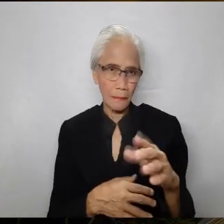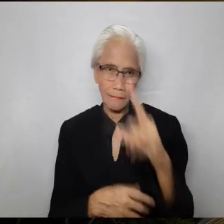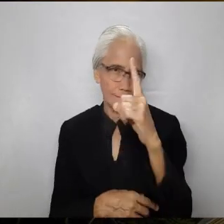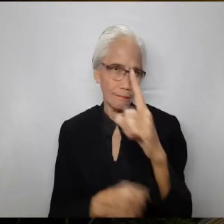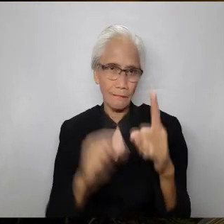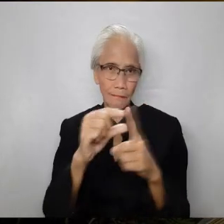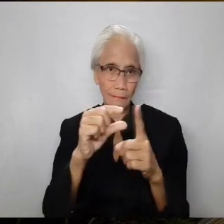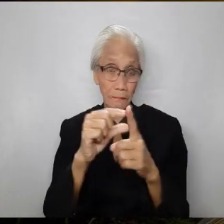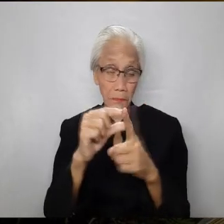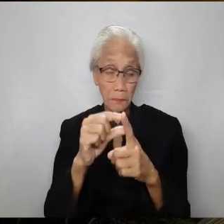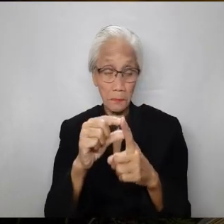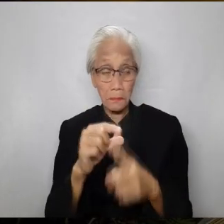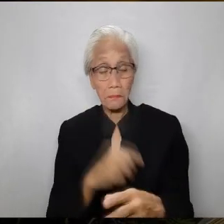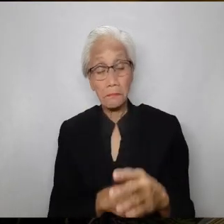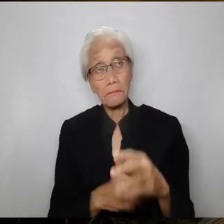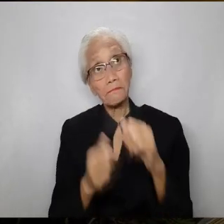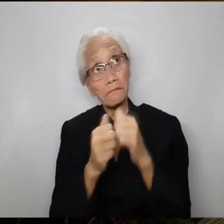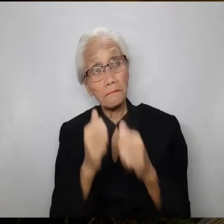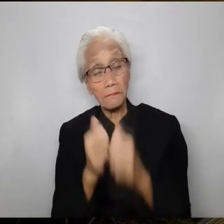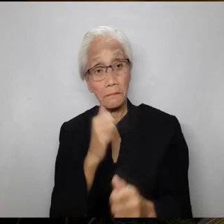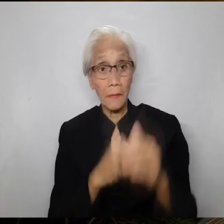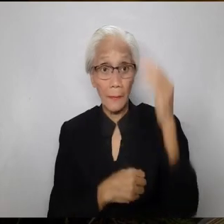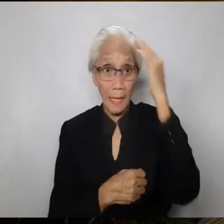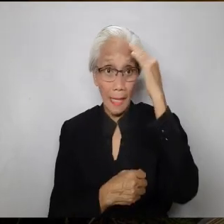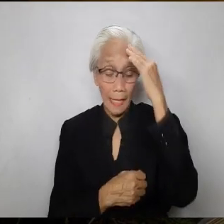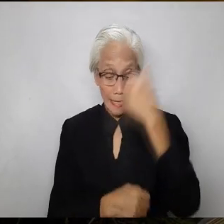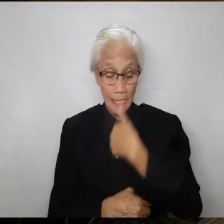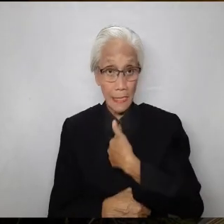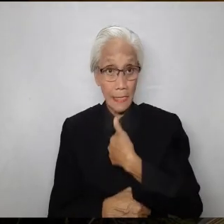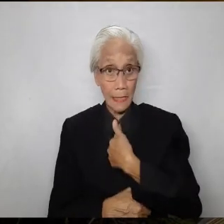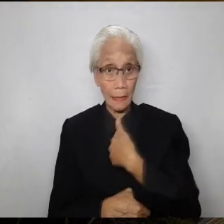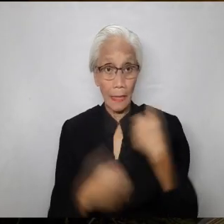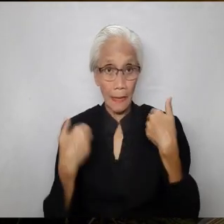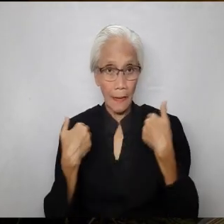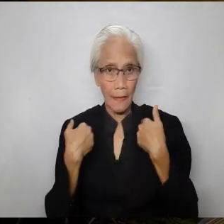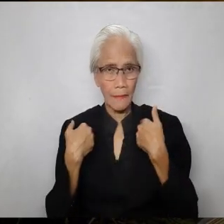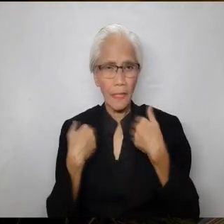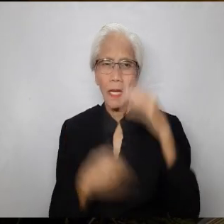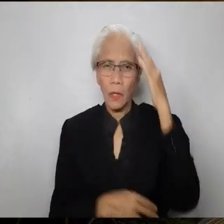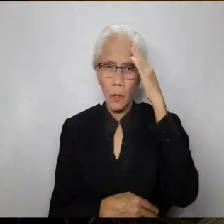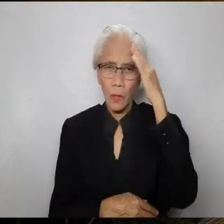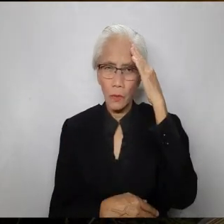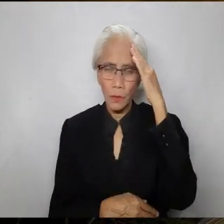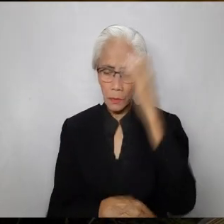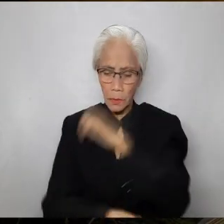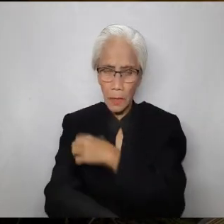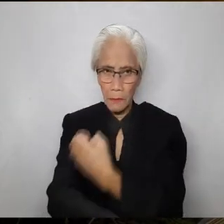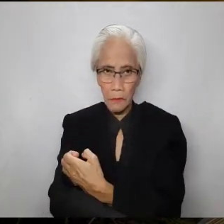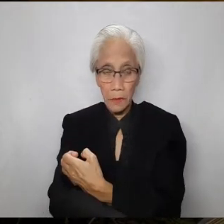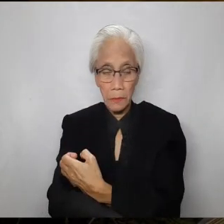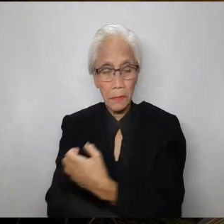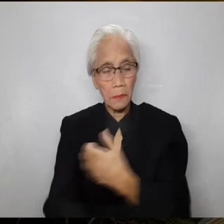in this one word, namely, kamalayan sa sarili, that is, having conscious effort in